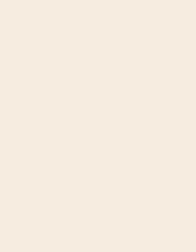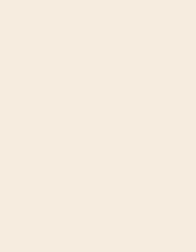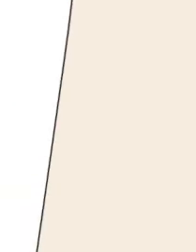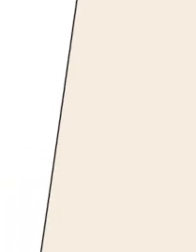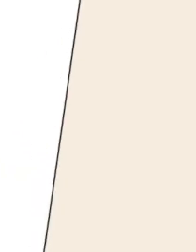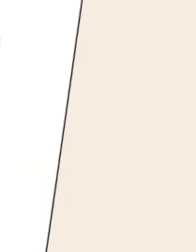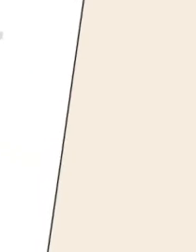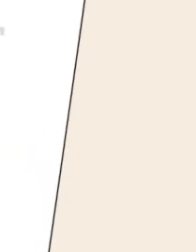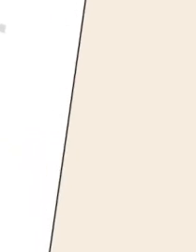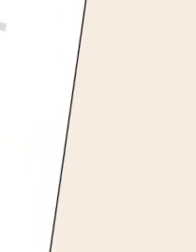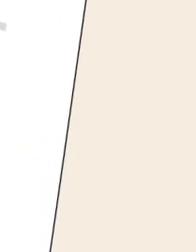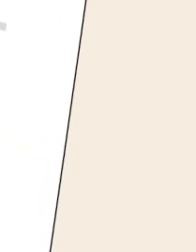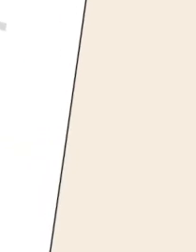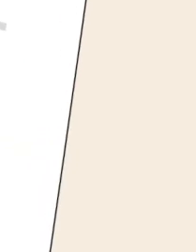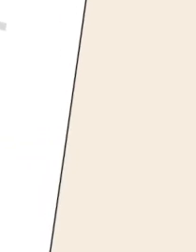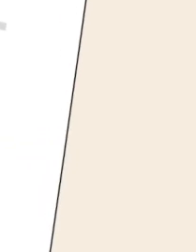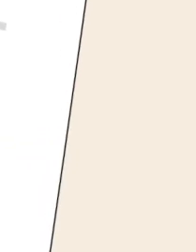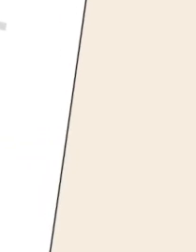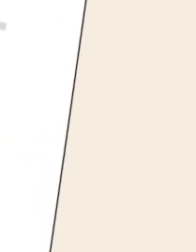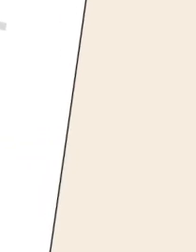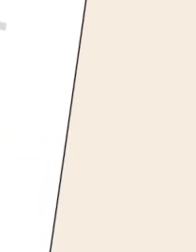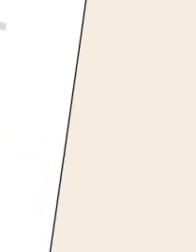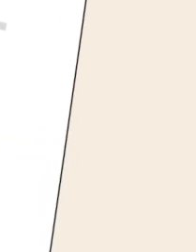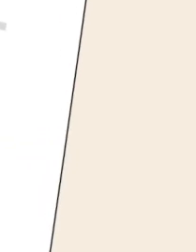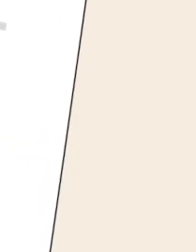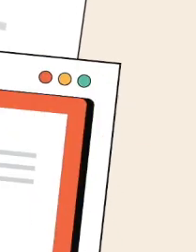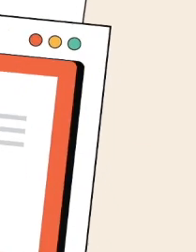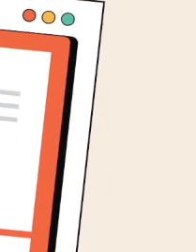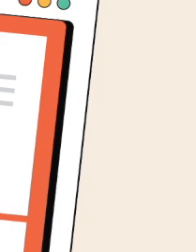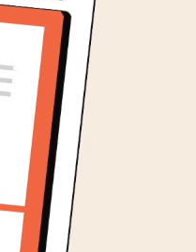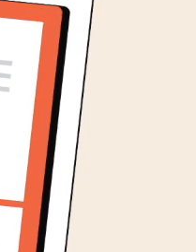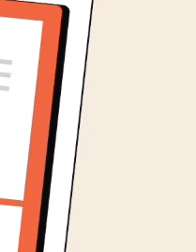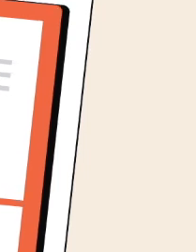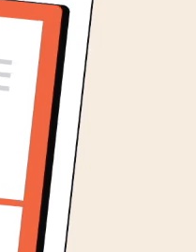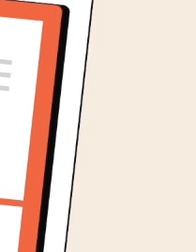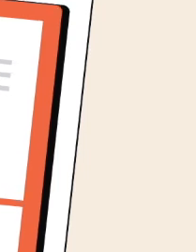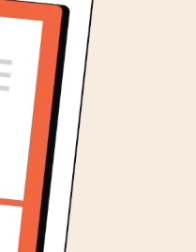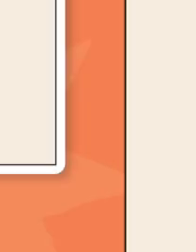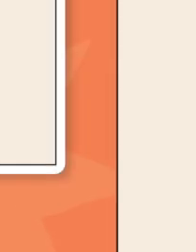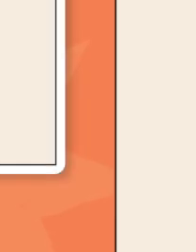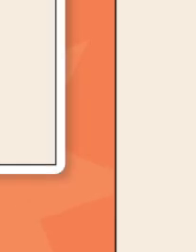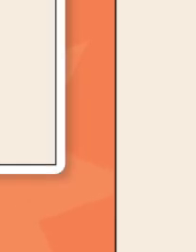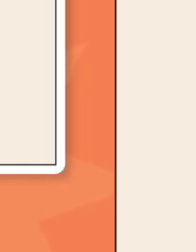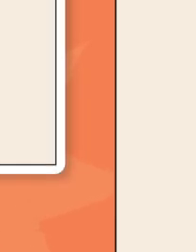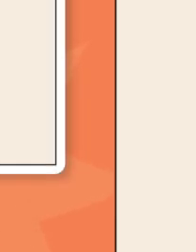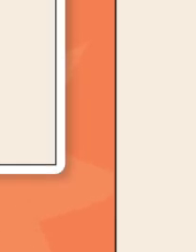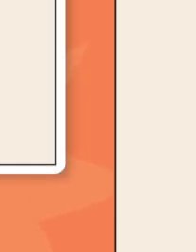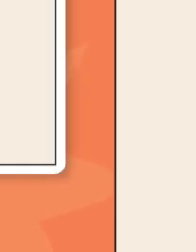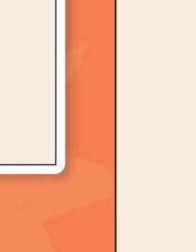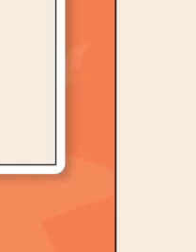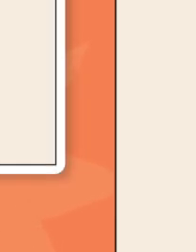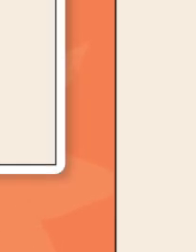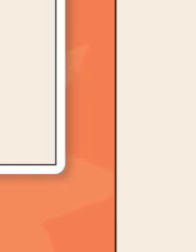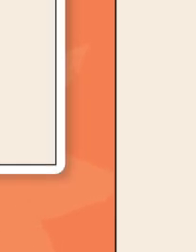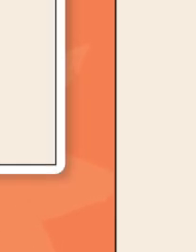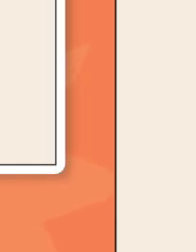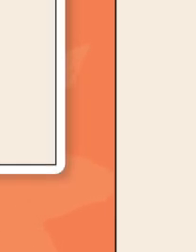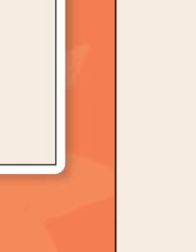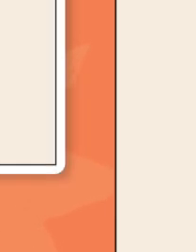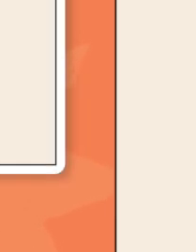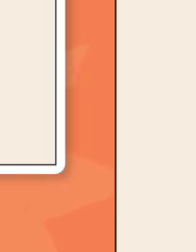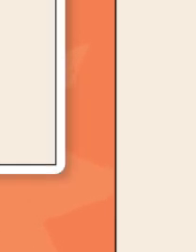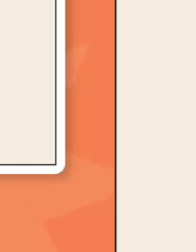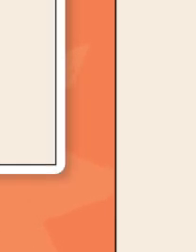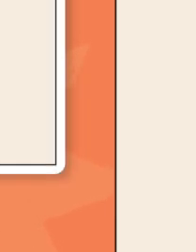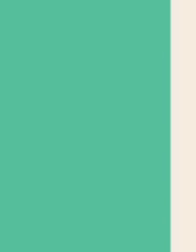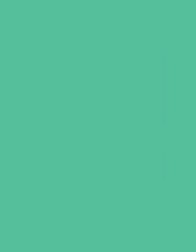and helpful tools like checklists, reflection questions, and surveys. Real-life examples help you see how the steps work